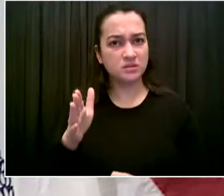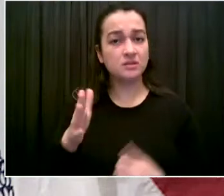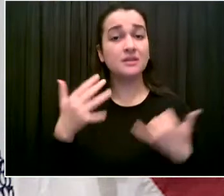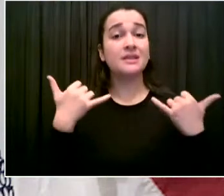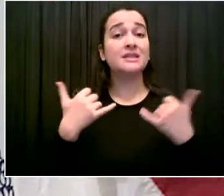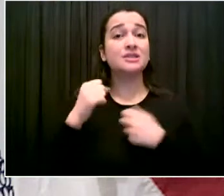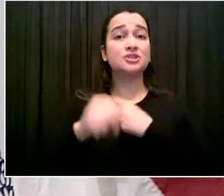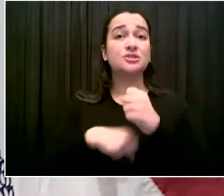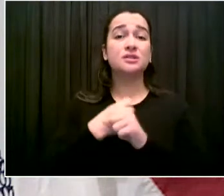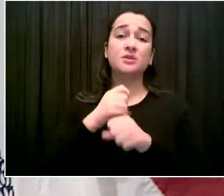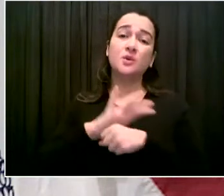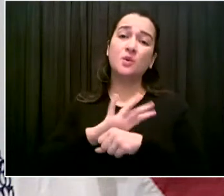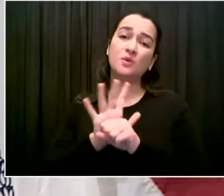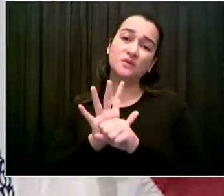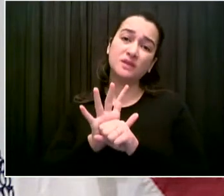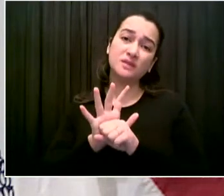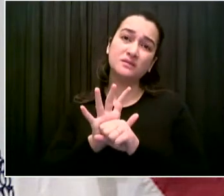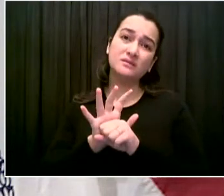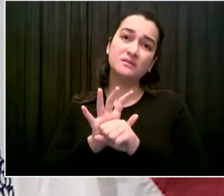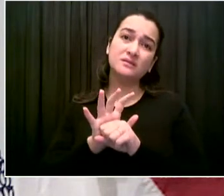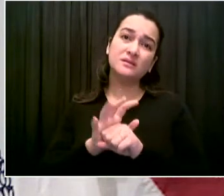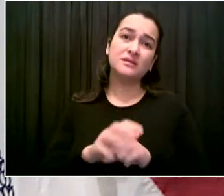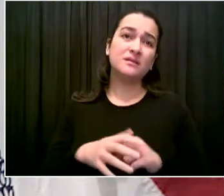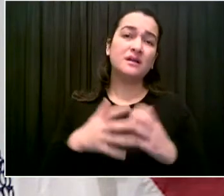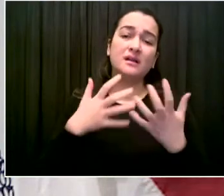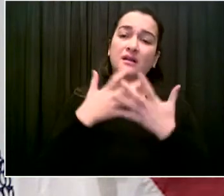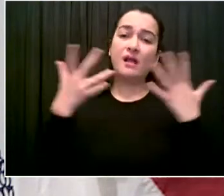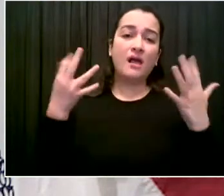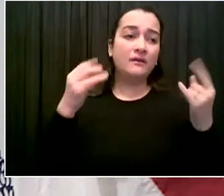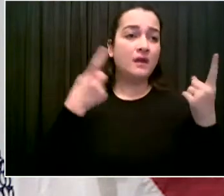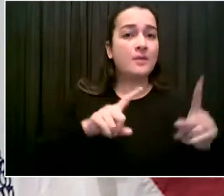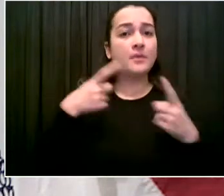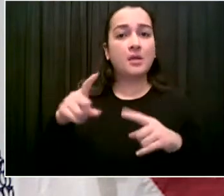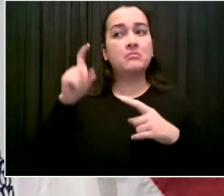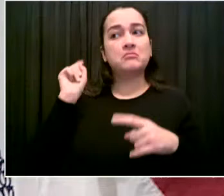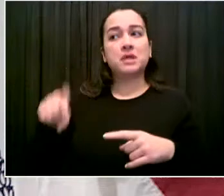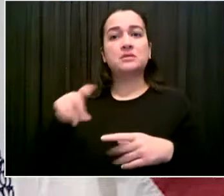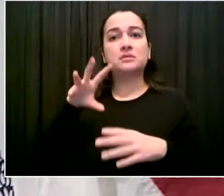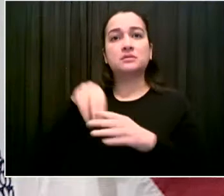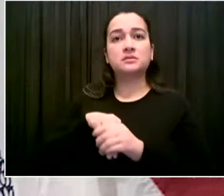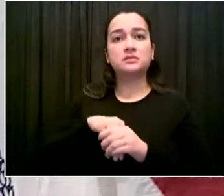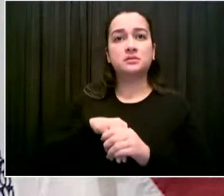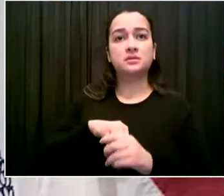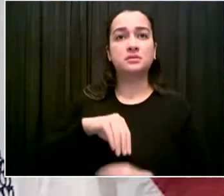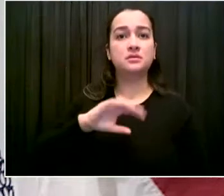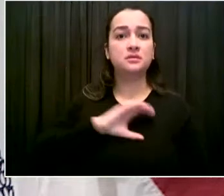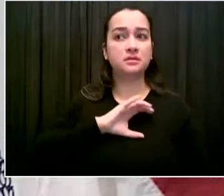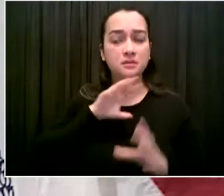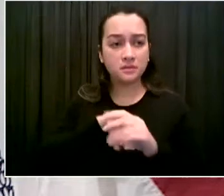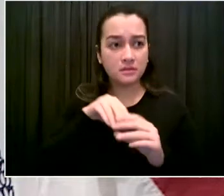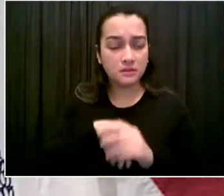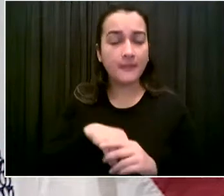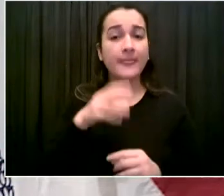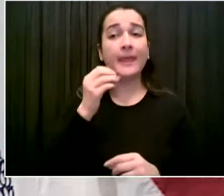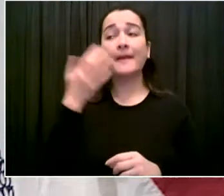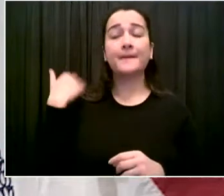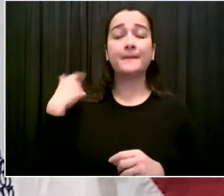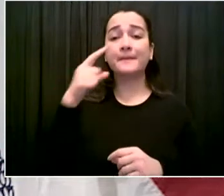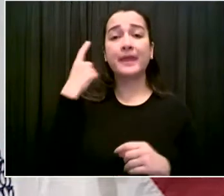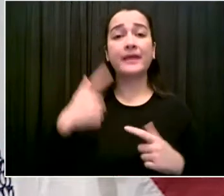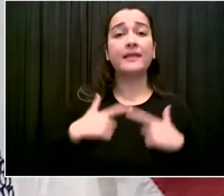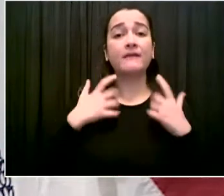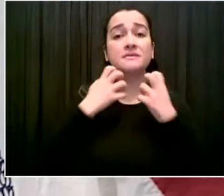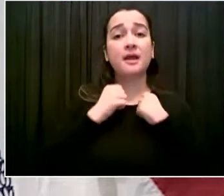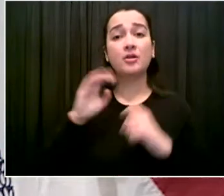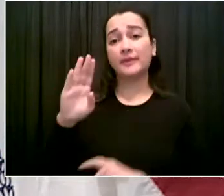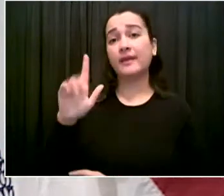that it was important to have presence at. We've been changing the approach to how we use that presence, but it's still important to have